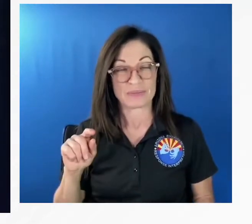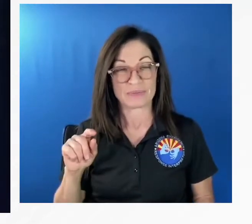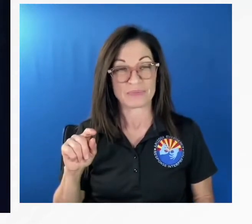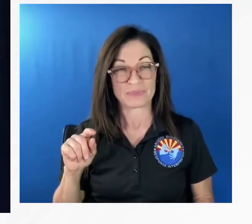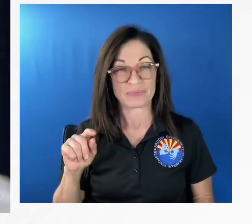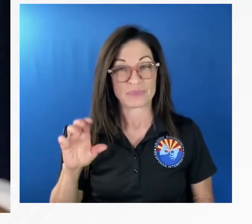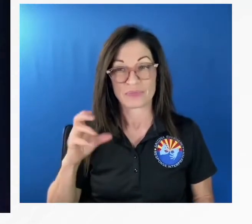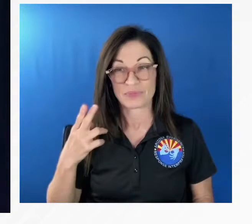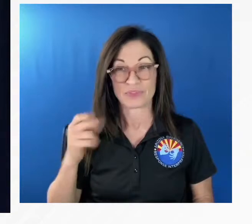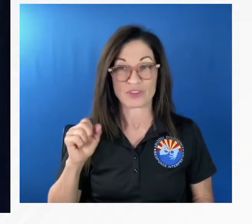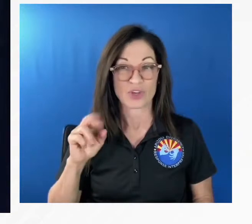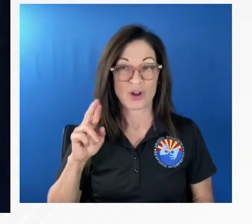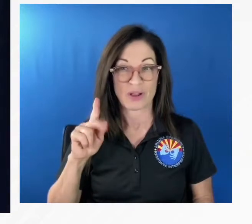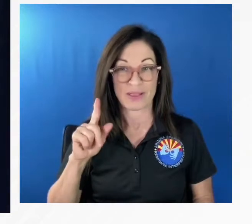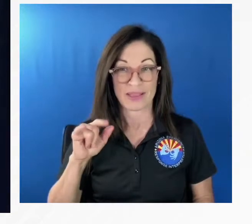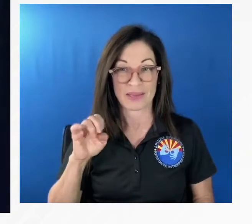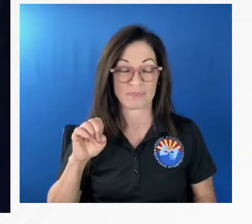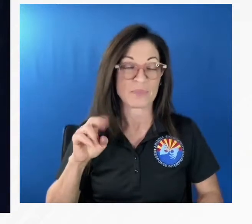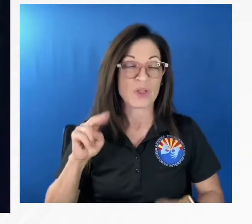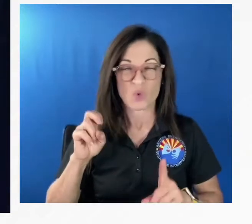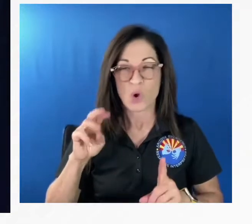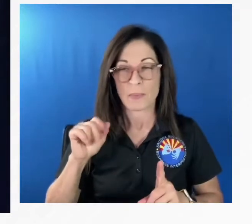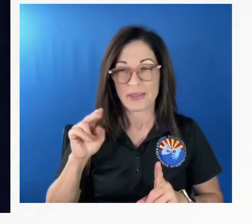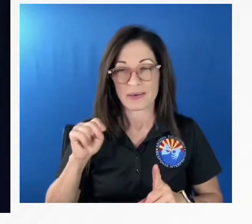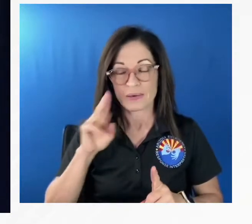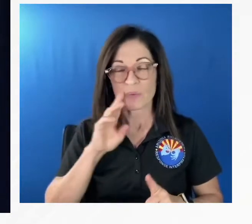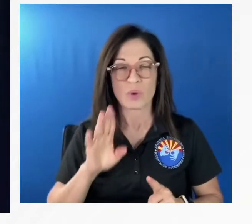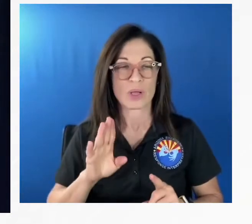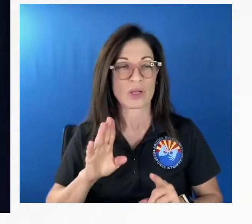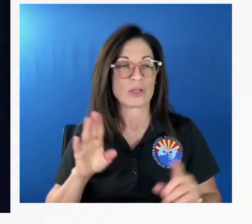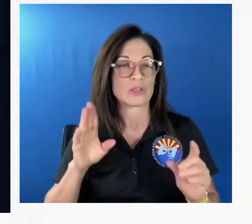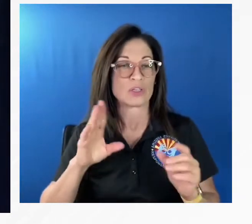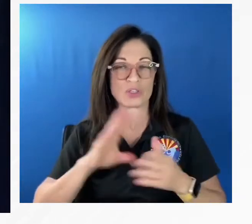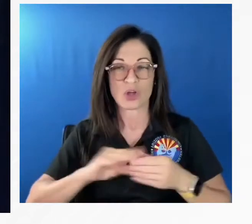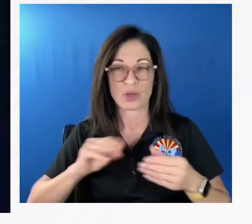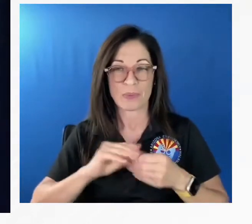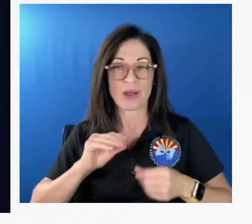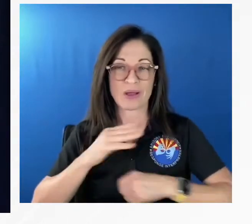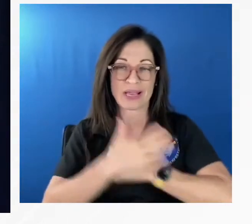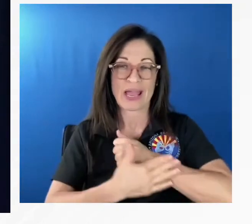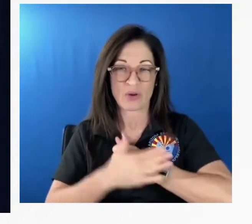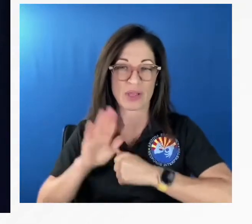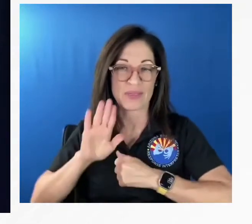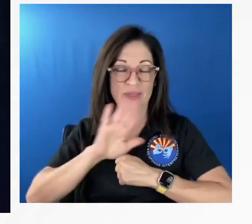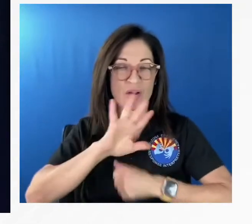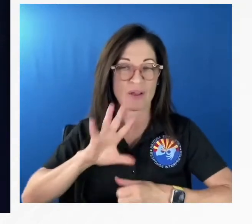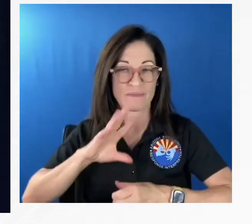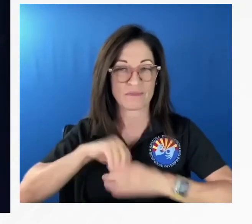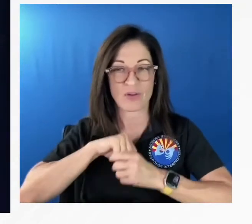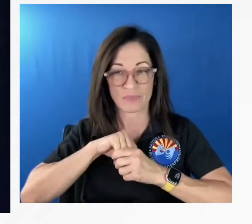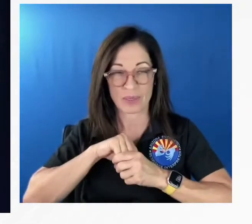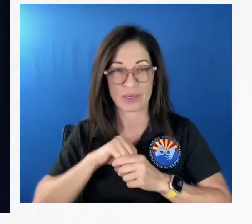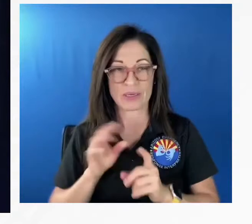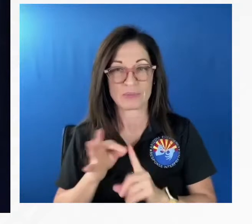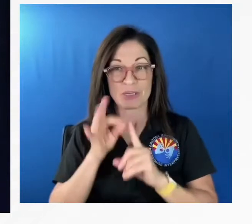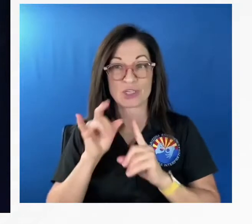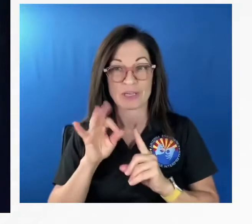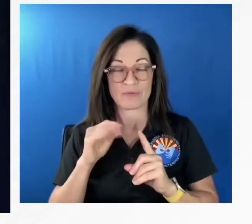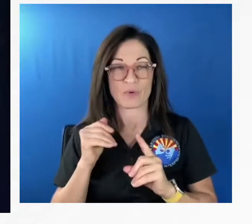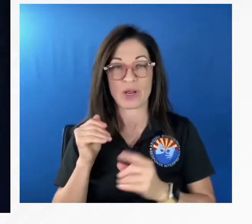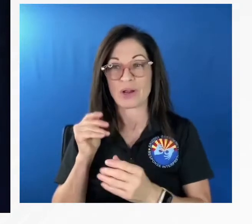Charlie Norman will talk about the county involvement, especially if we get closer to the Mineral